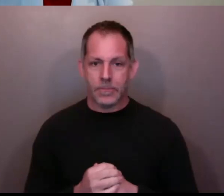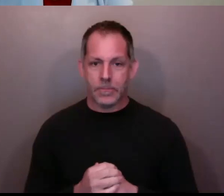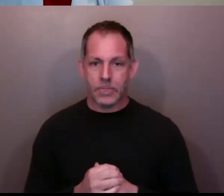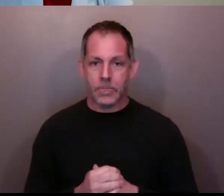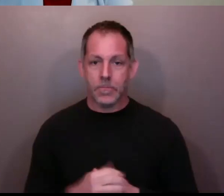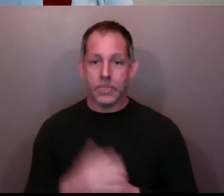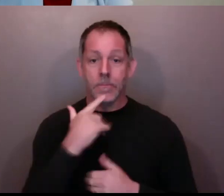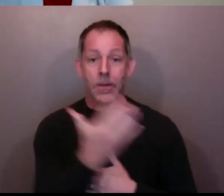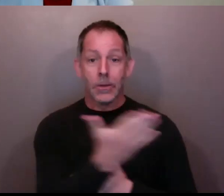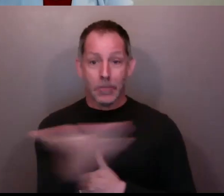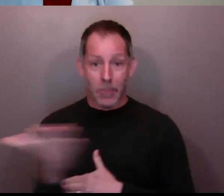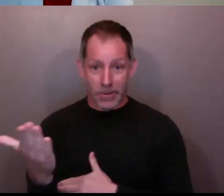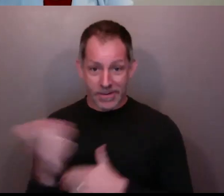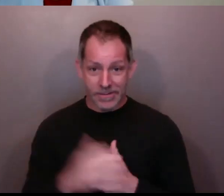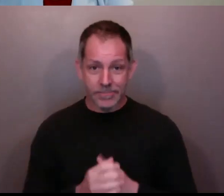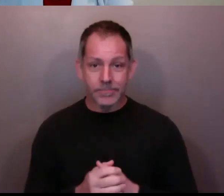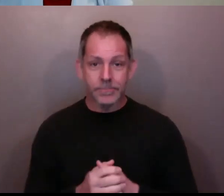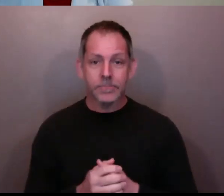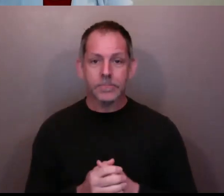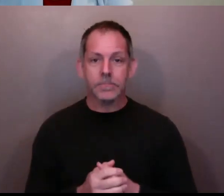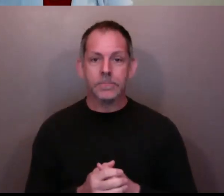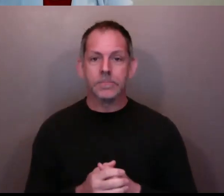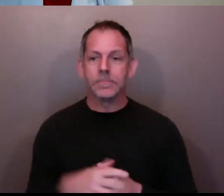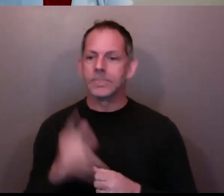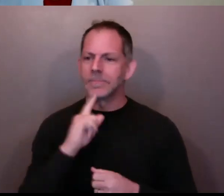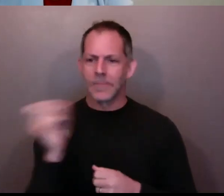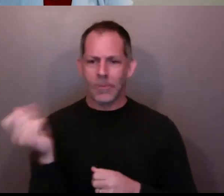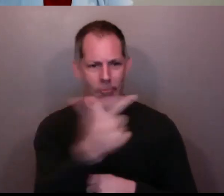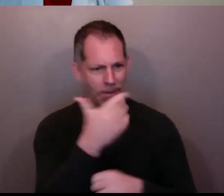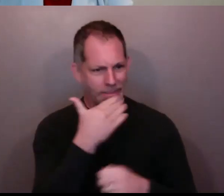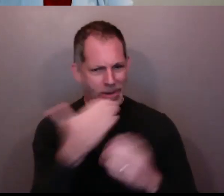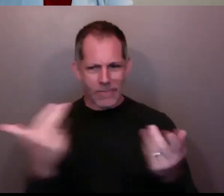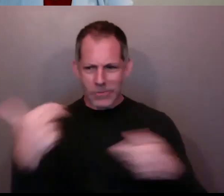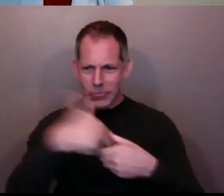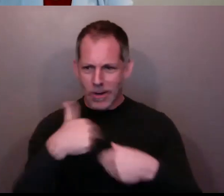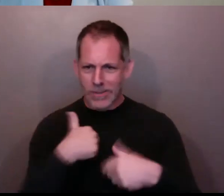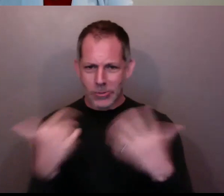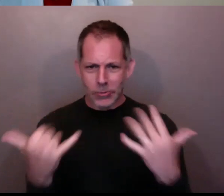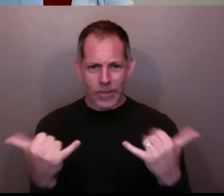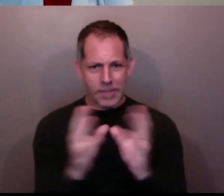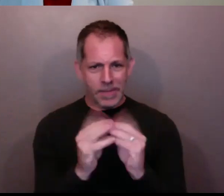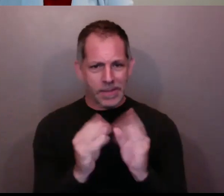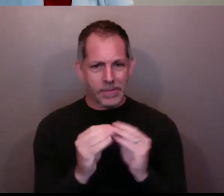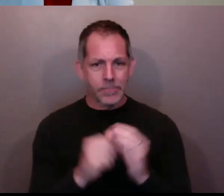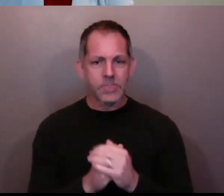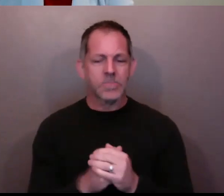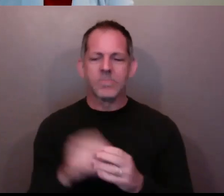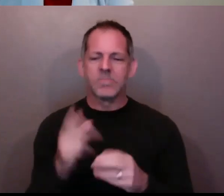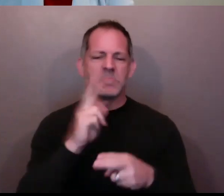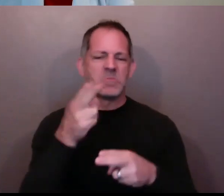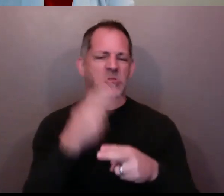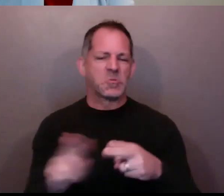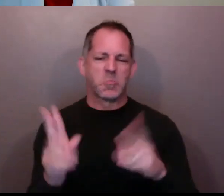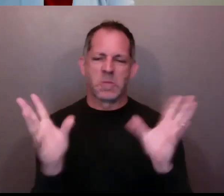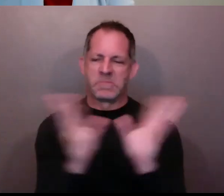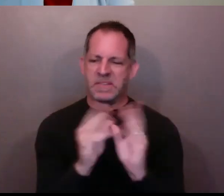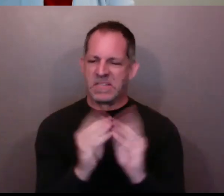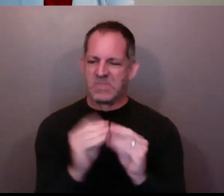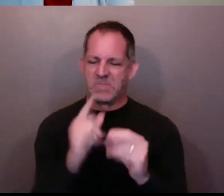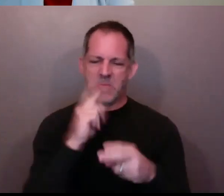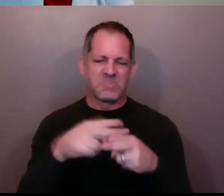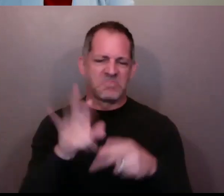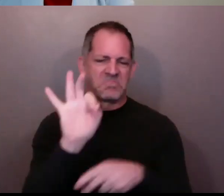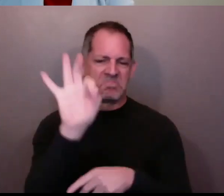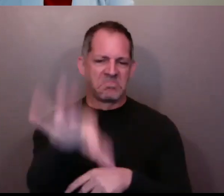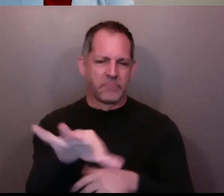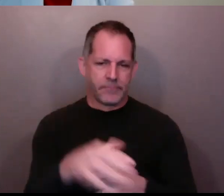Thank you for joining us again today, and just a few brief comments. As we all know, the entire